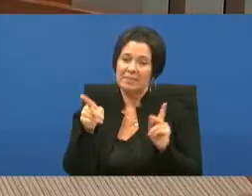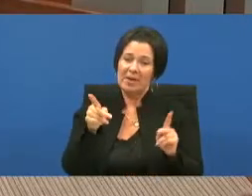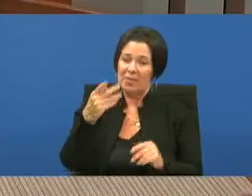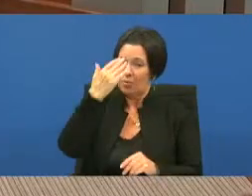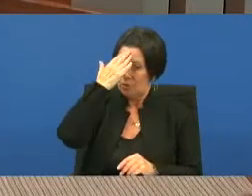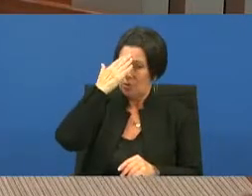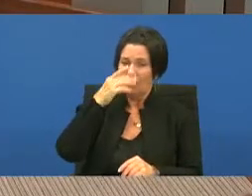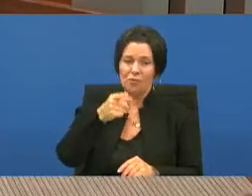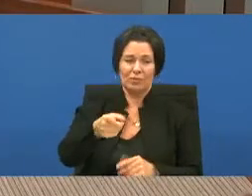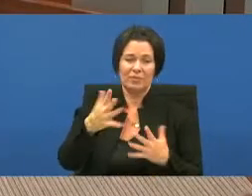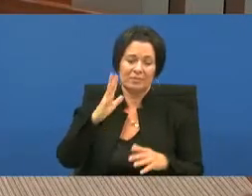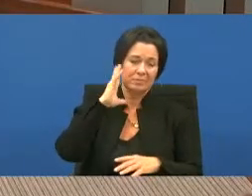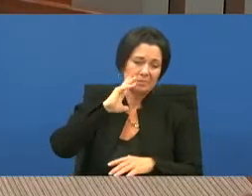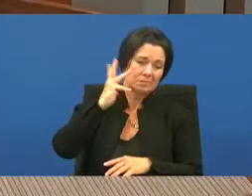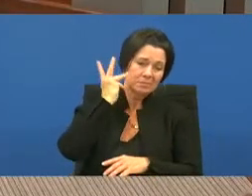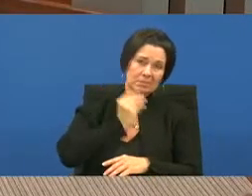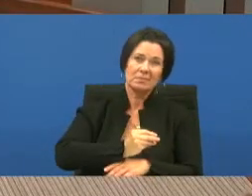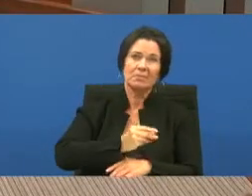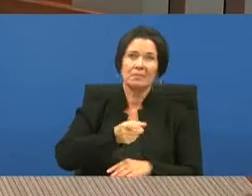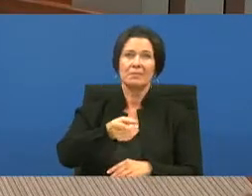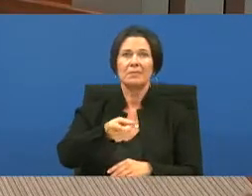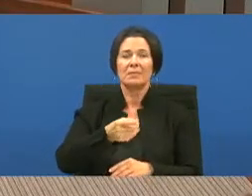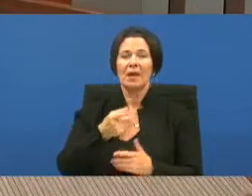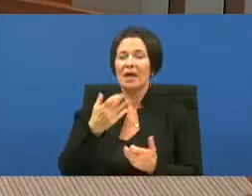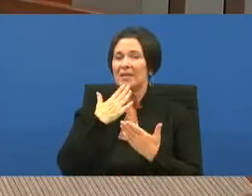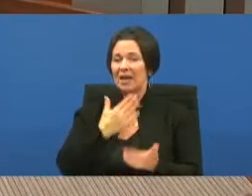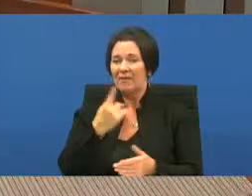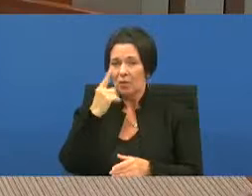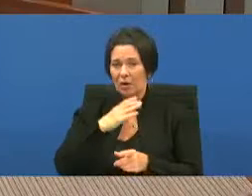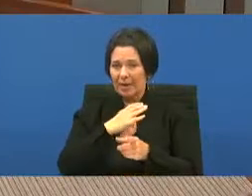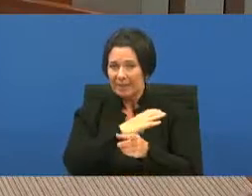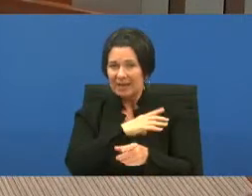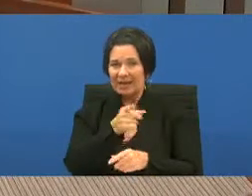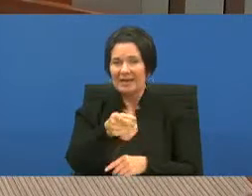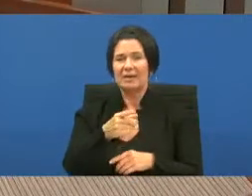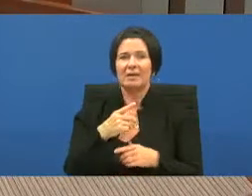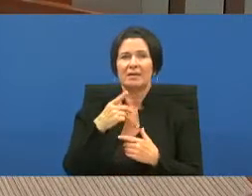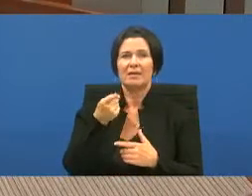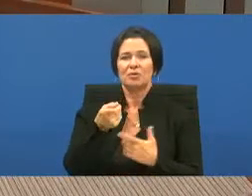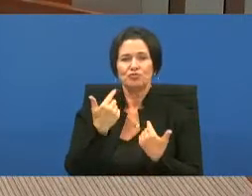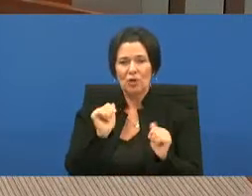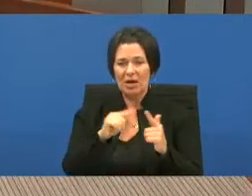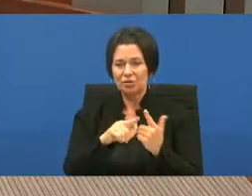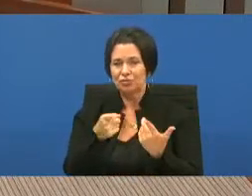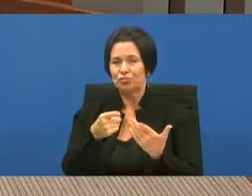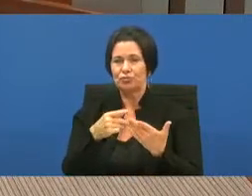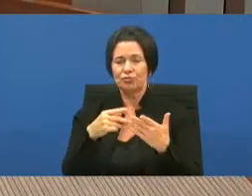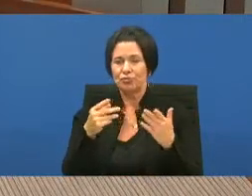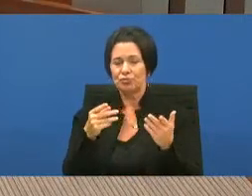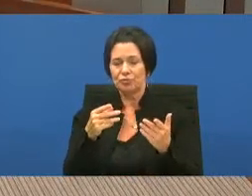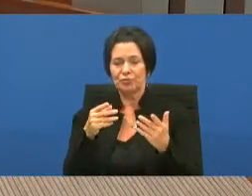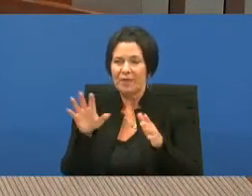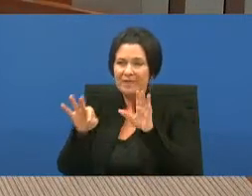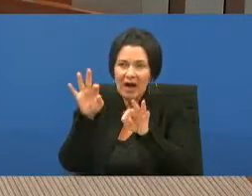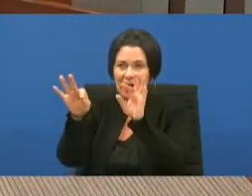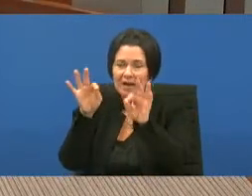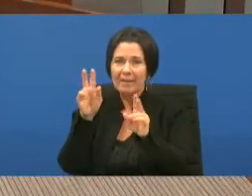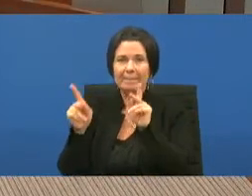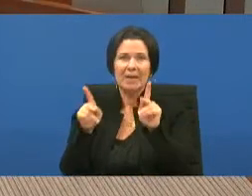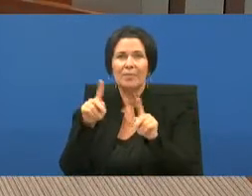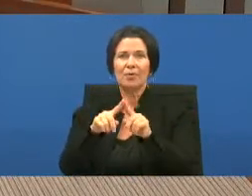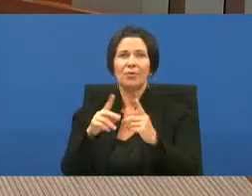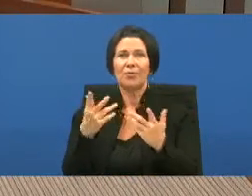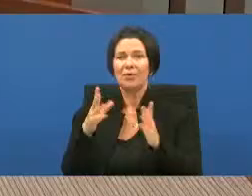to the committee for sitting and navigating through that and identifying someone to do it. And thank